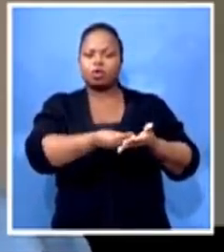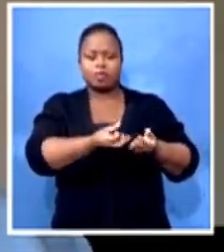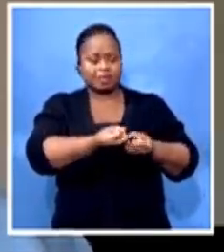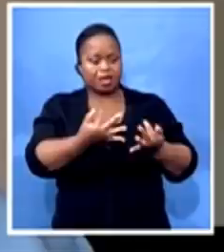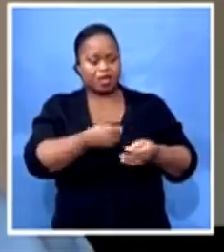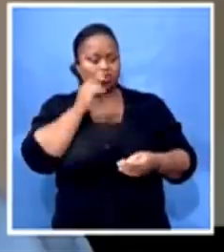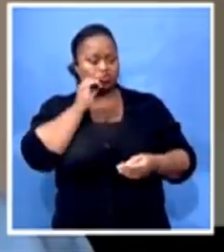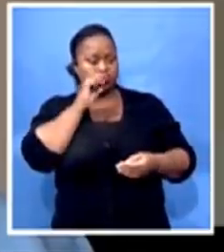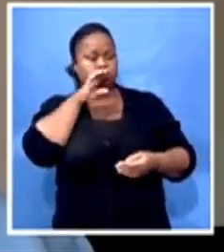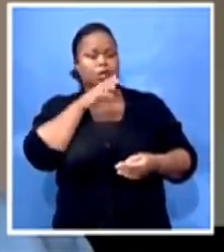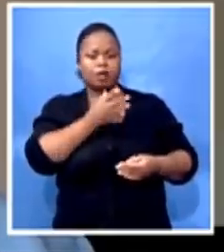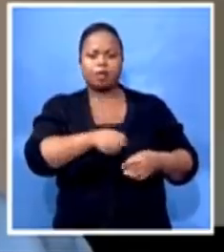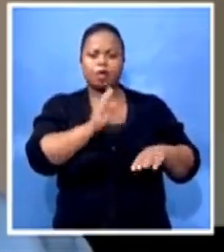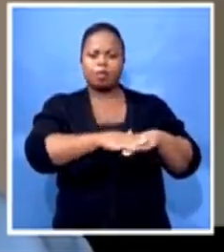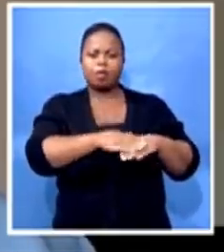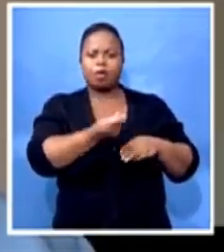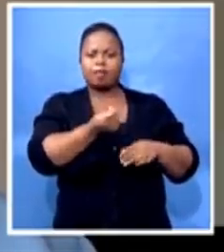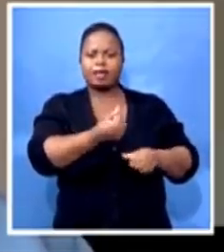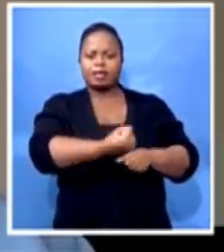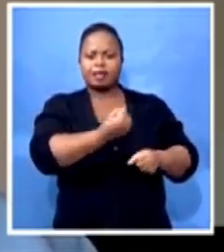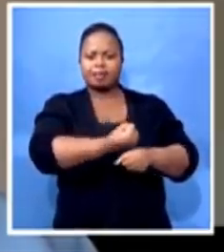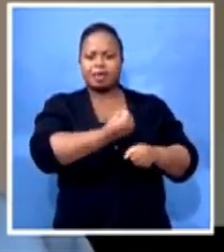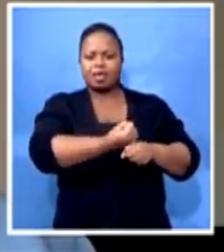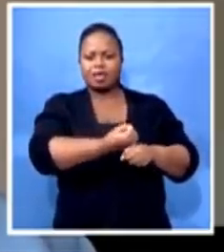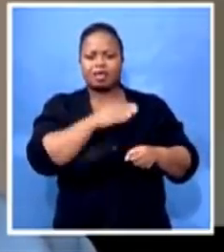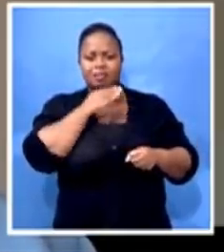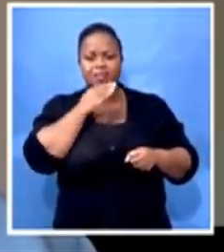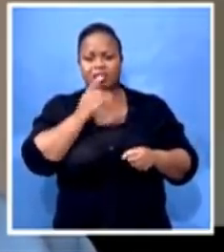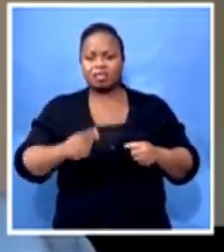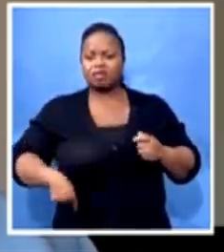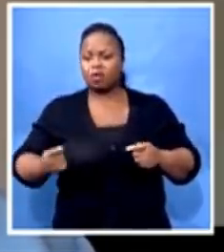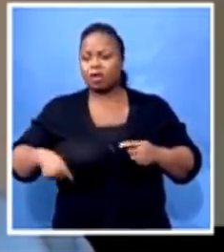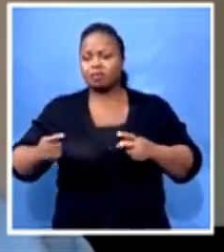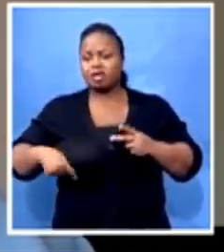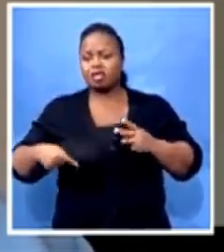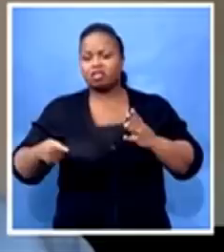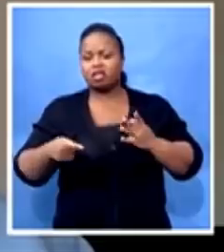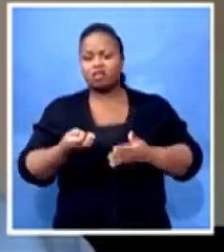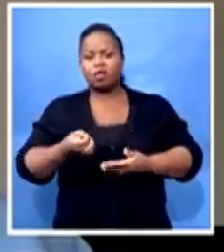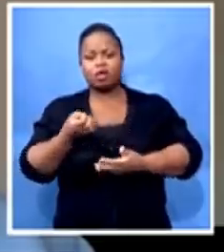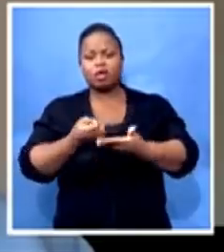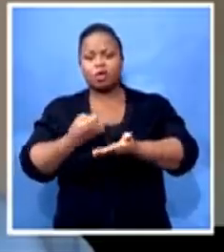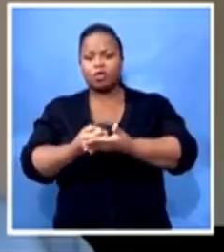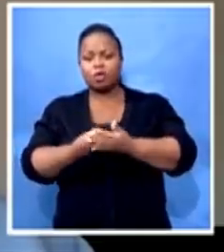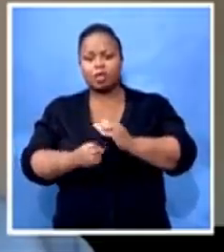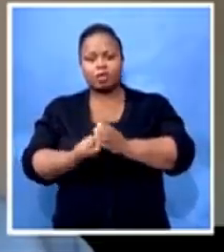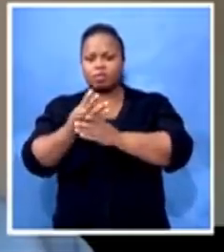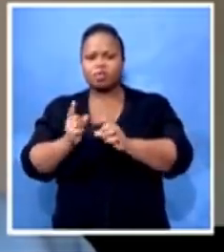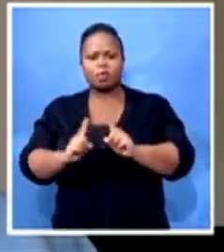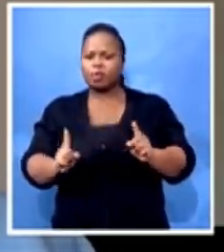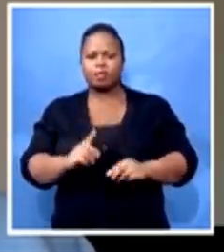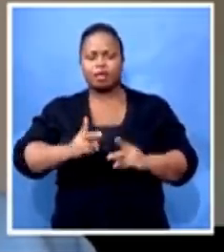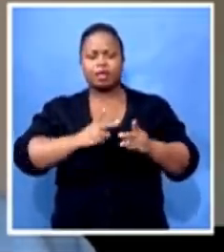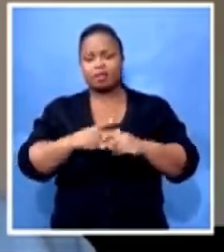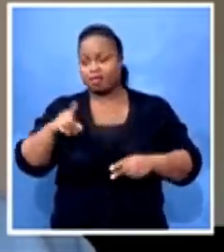not result in more expenditure in the economy. Whereas if you bring black business in, you're bringing in